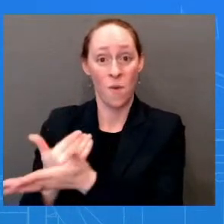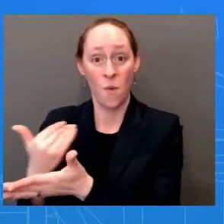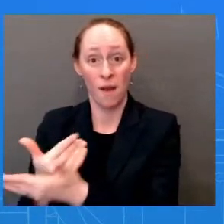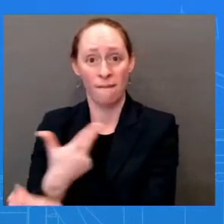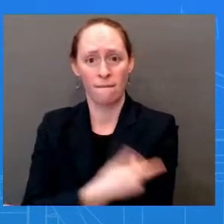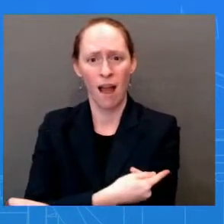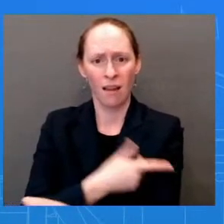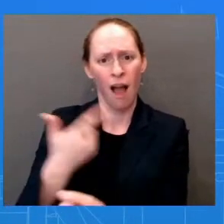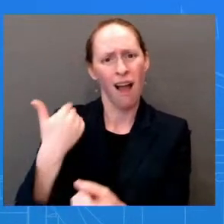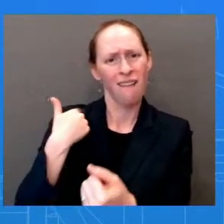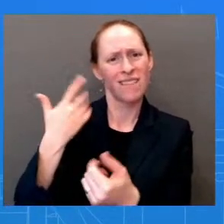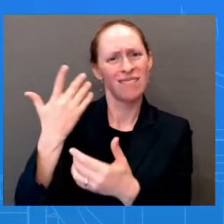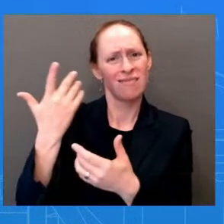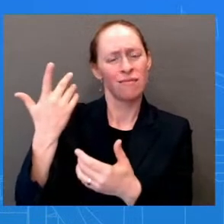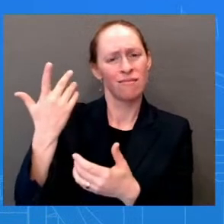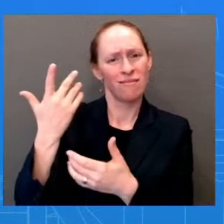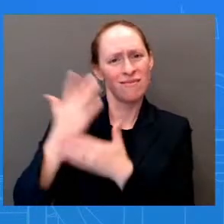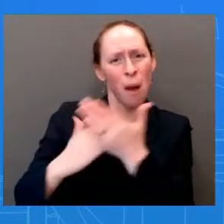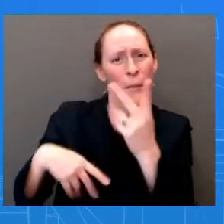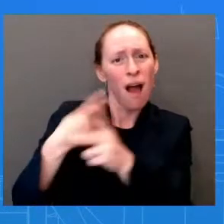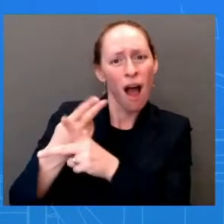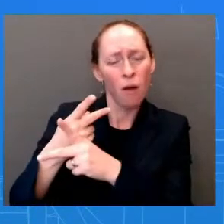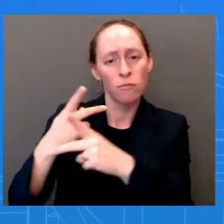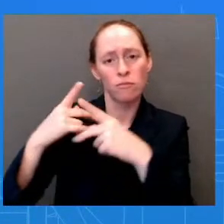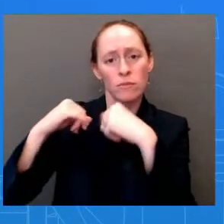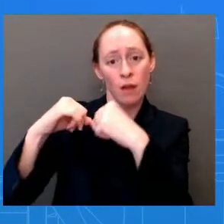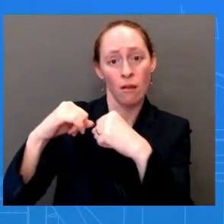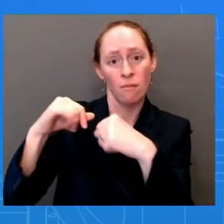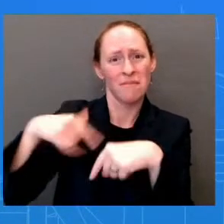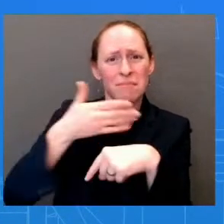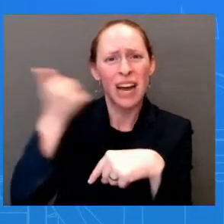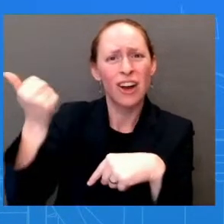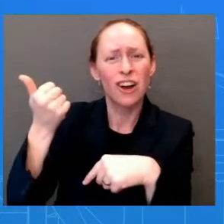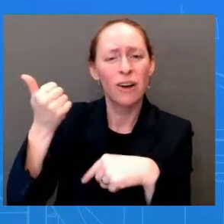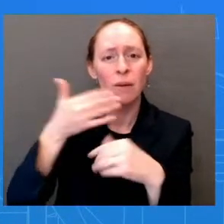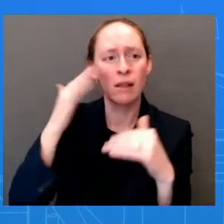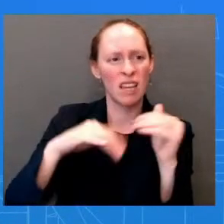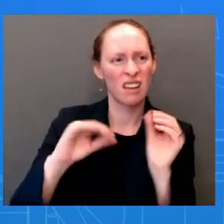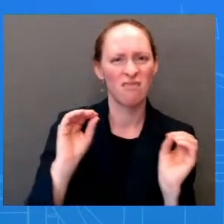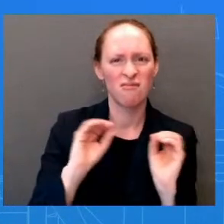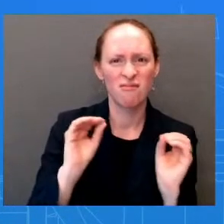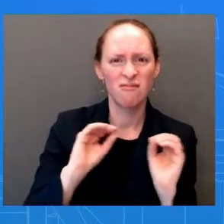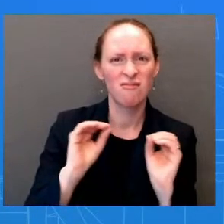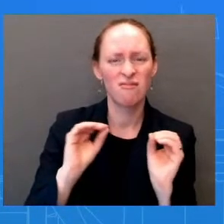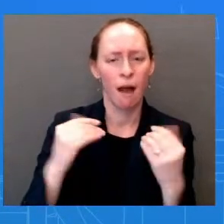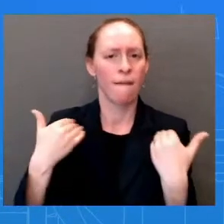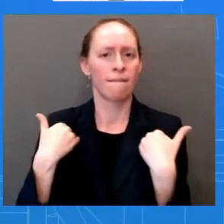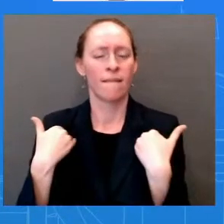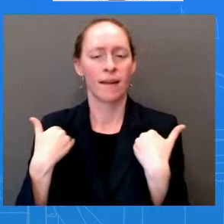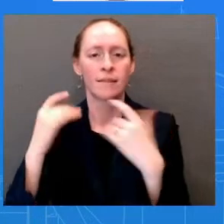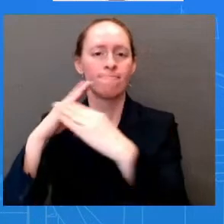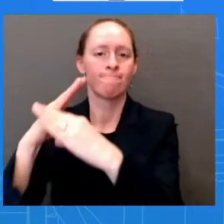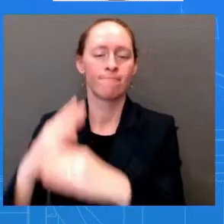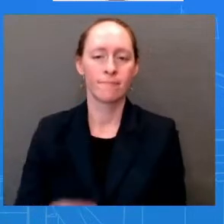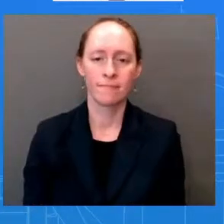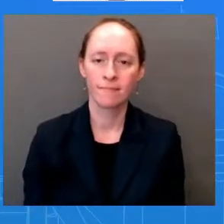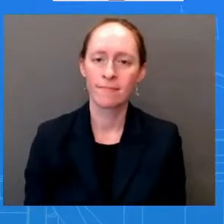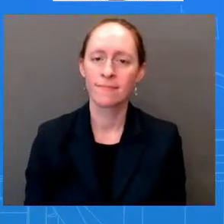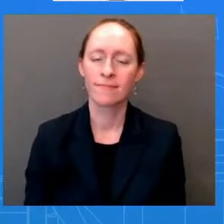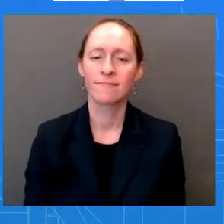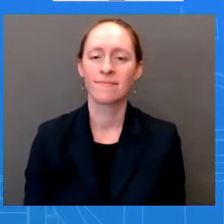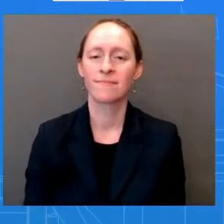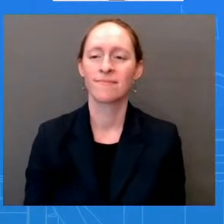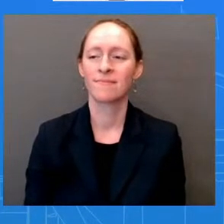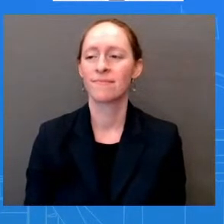back. Dr. Fauci and Dr. Josh. Dr. Fauci first, and Dr. Josh, first on the issue of COVID